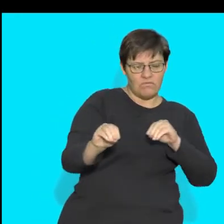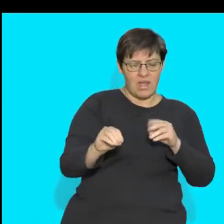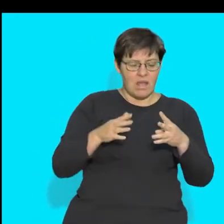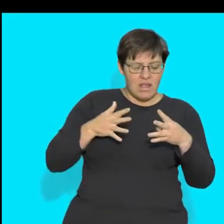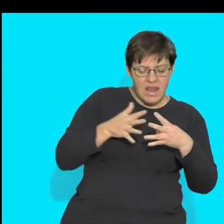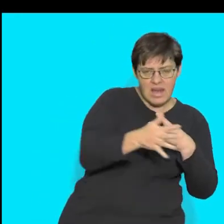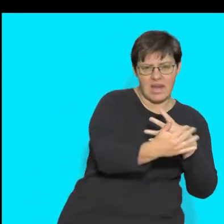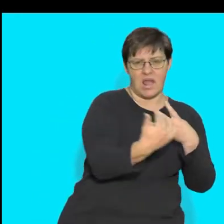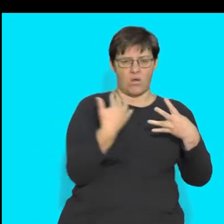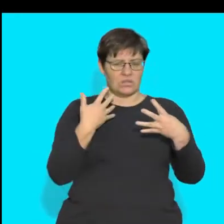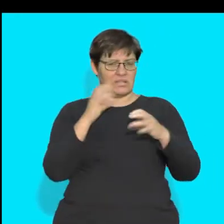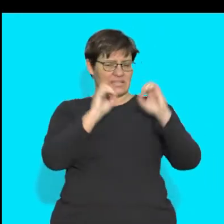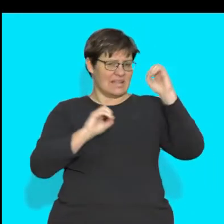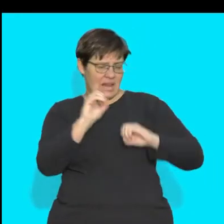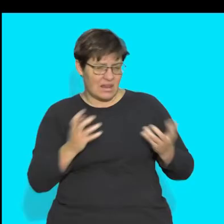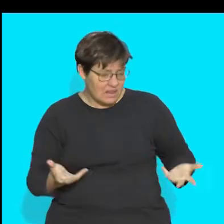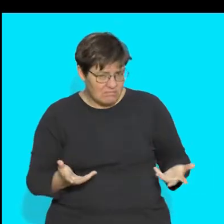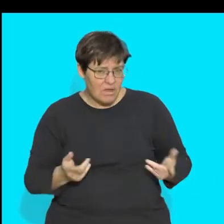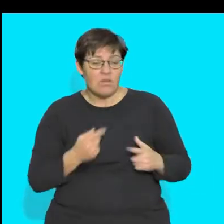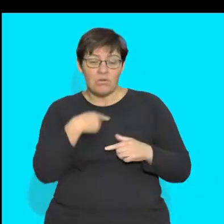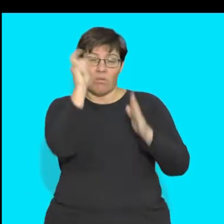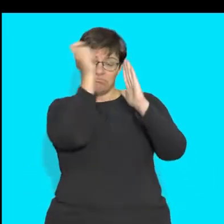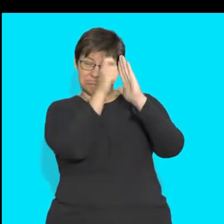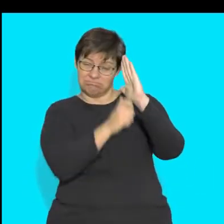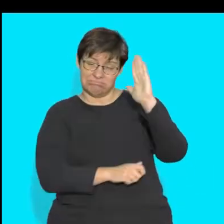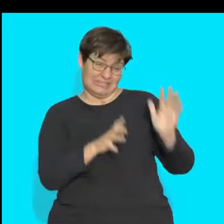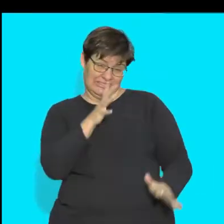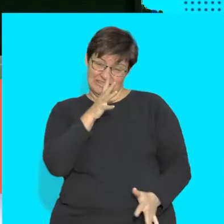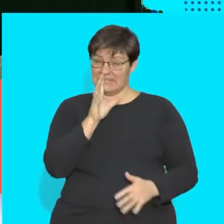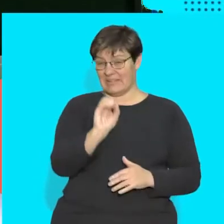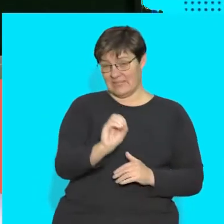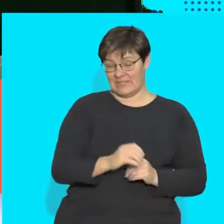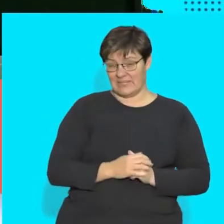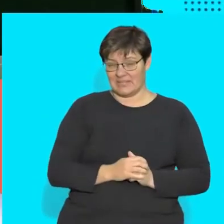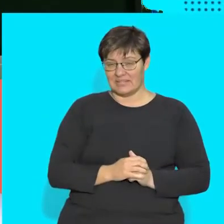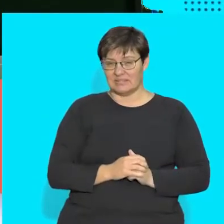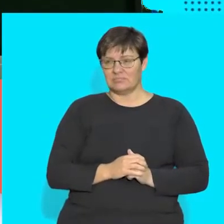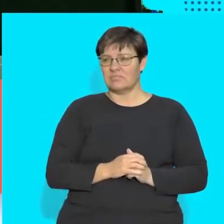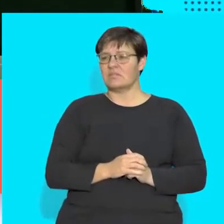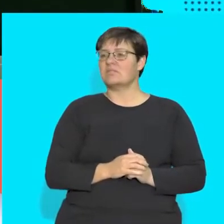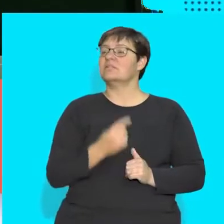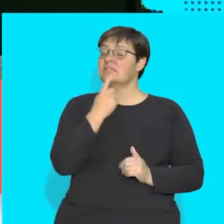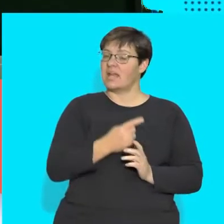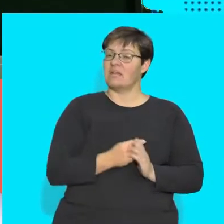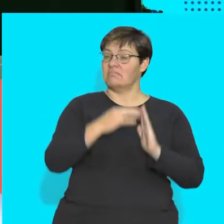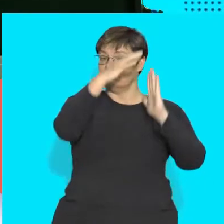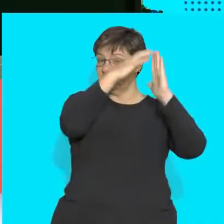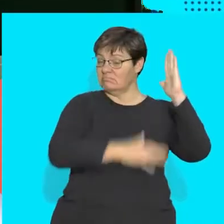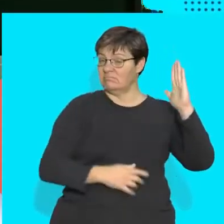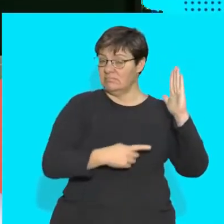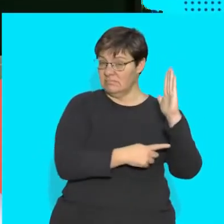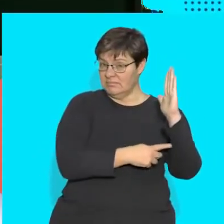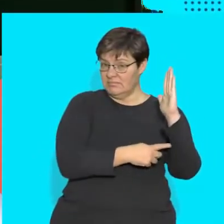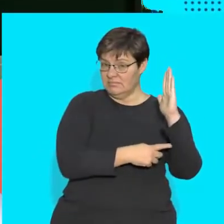in and out of a cell. So there's going to be a lot of terminology during this section. So as I always say to you guys, please